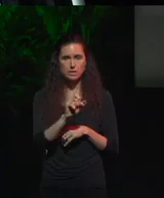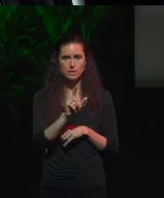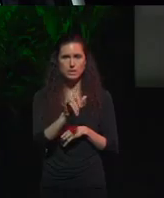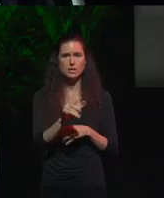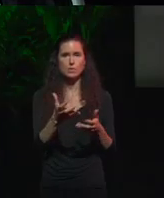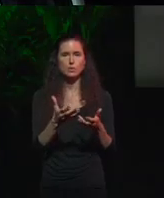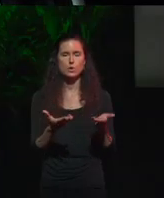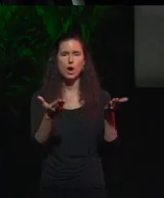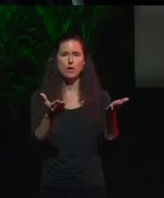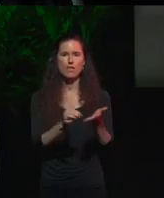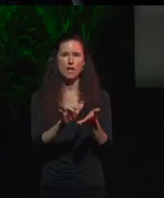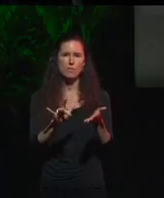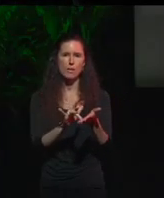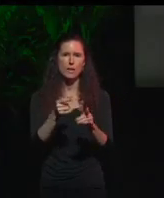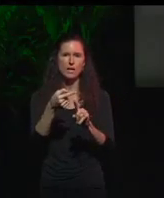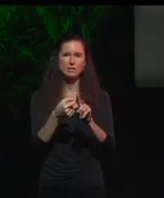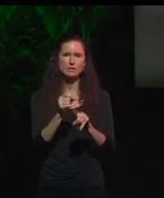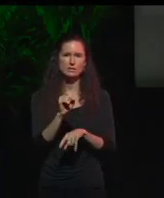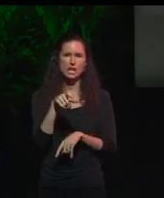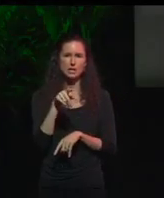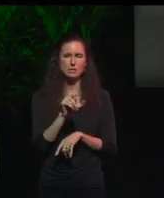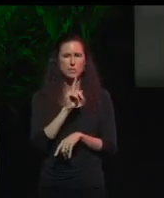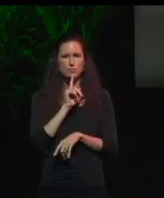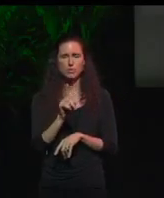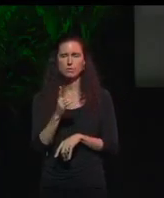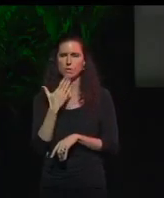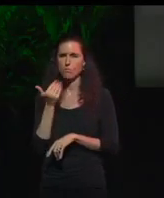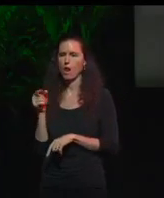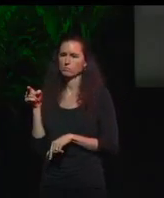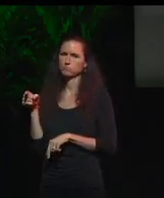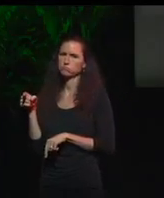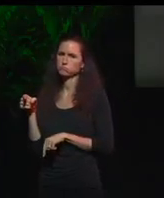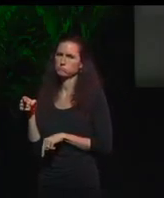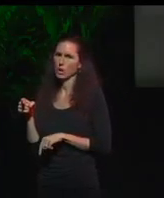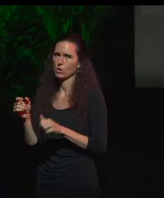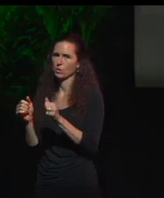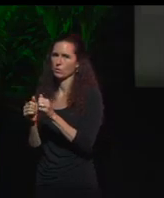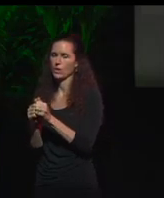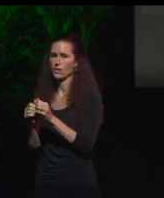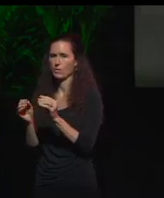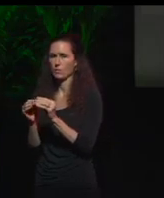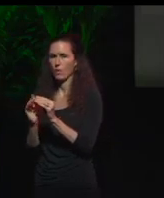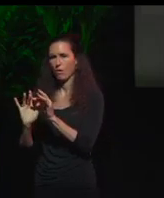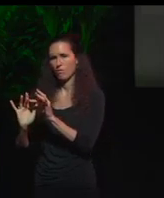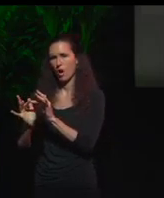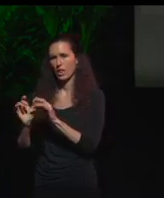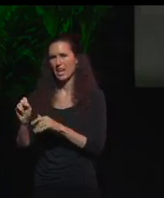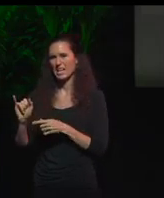those mid-September, but really you're gonna have a much better experience in that synchronous environment.